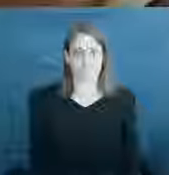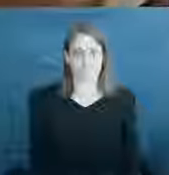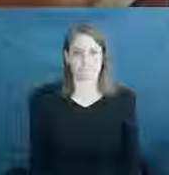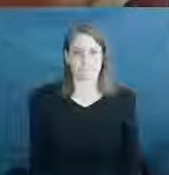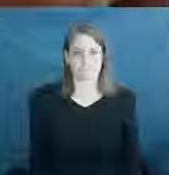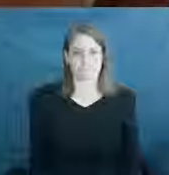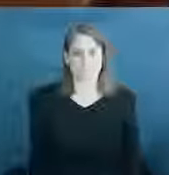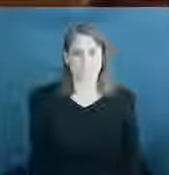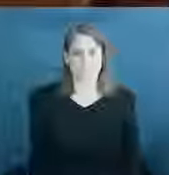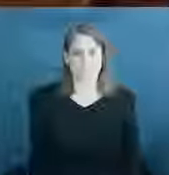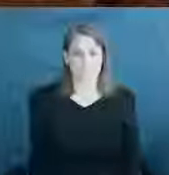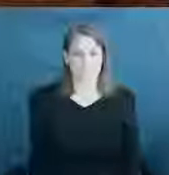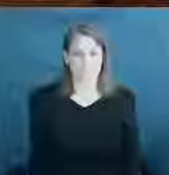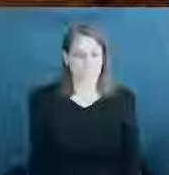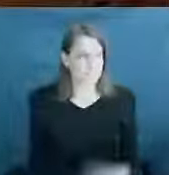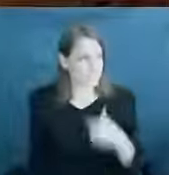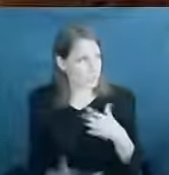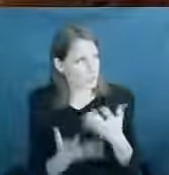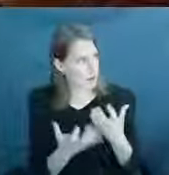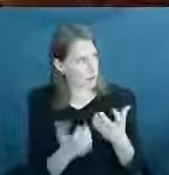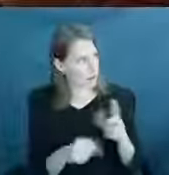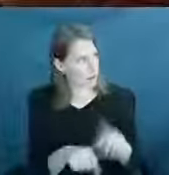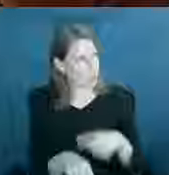there, do you? Yeah. Should we try this? Yeah.